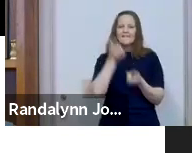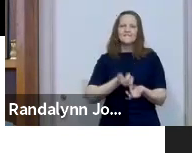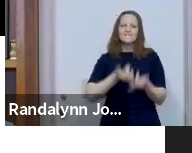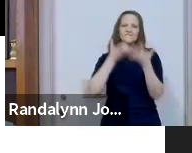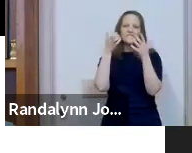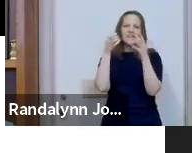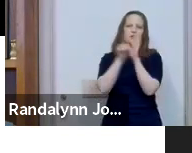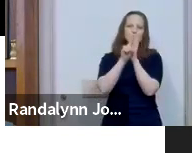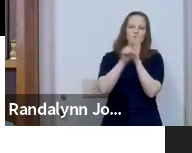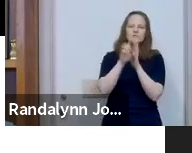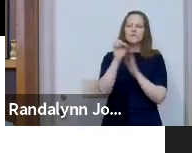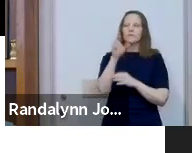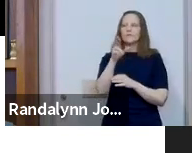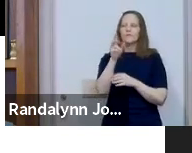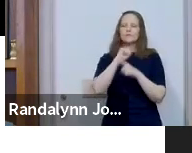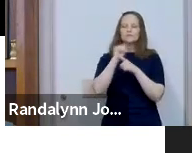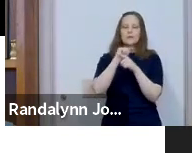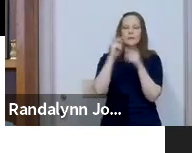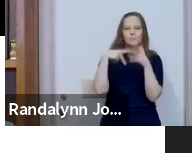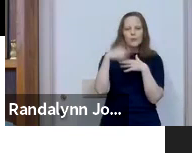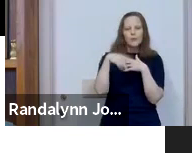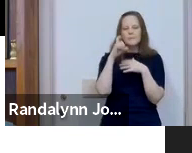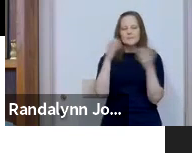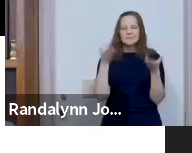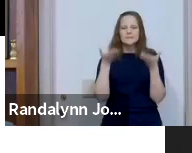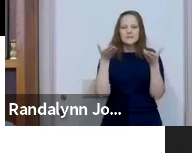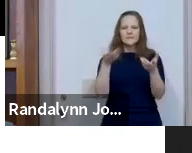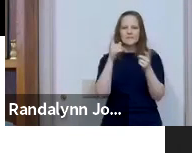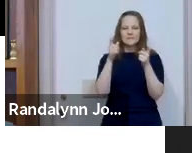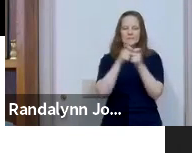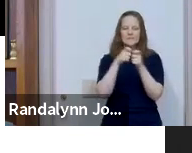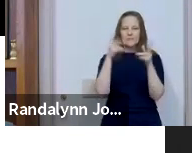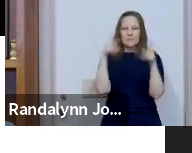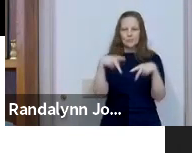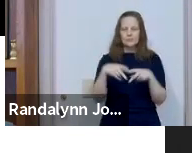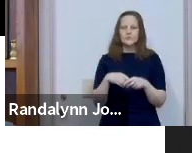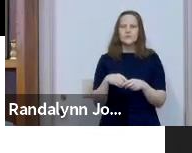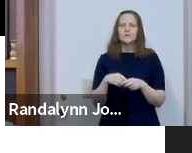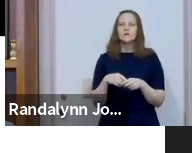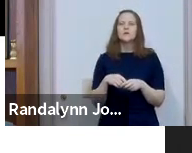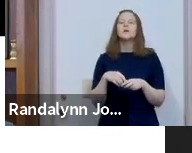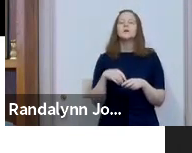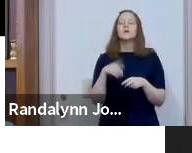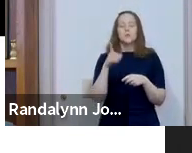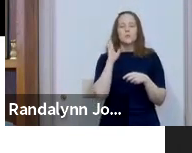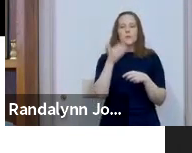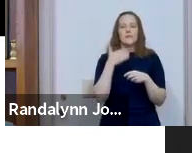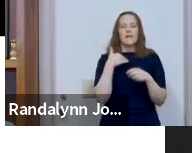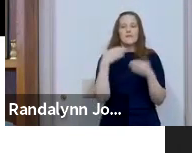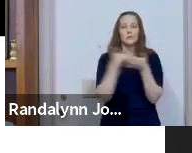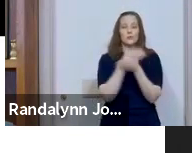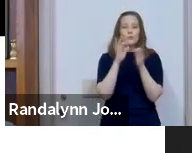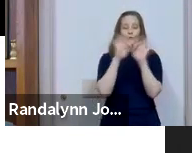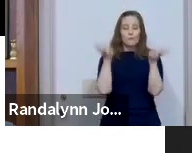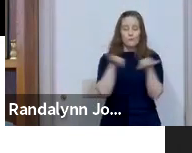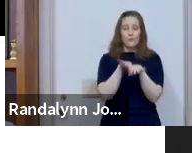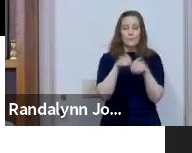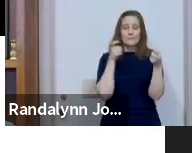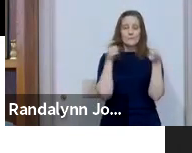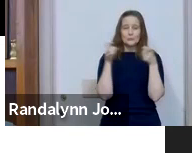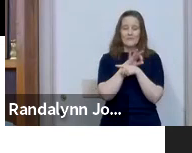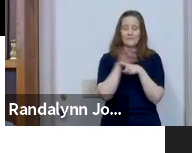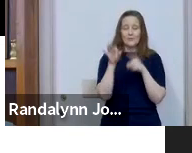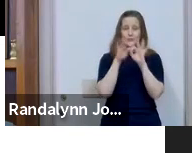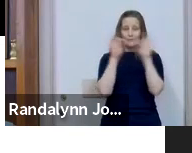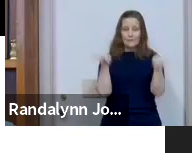there's a specific training program that must be delivered in person, we are going to have a new form, the administrative function form, that's